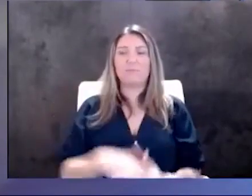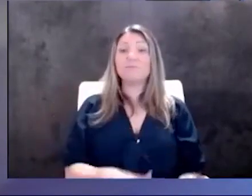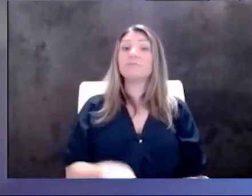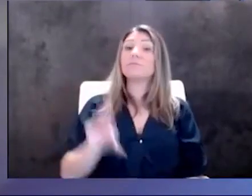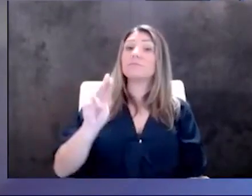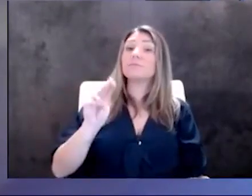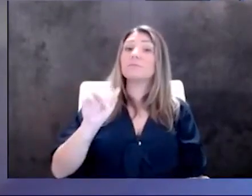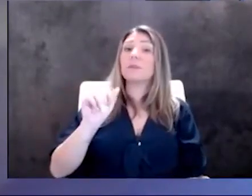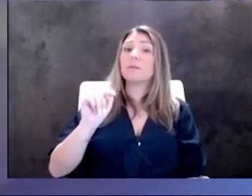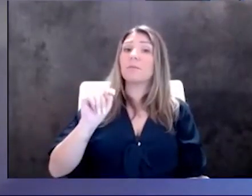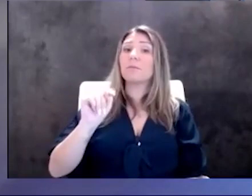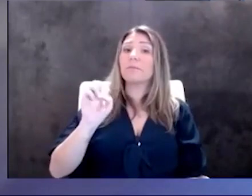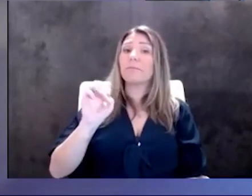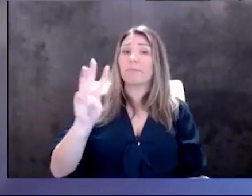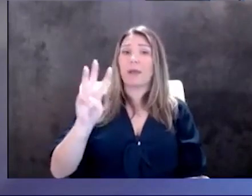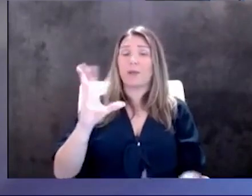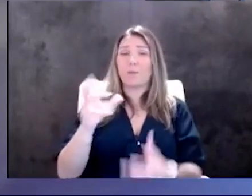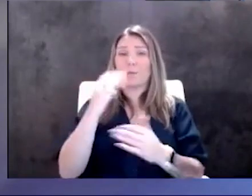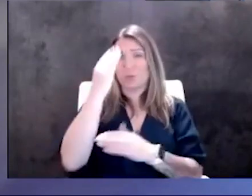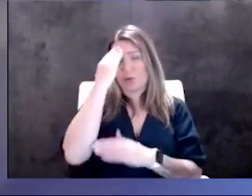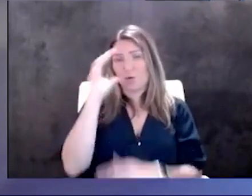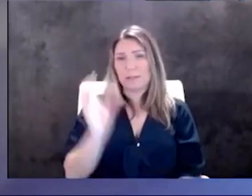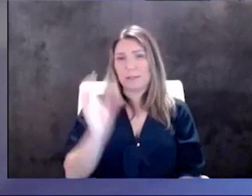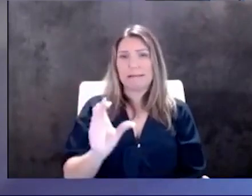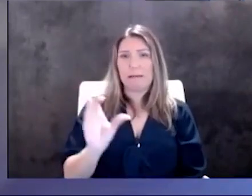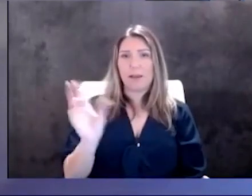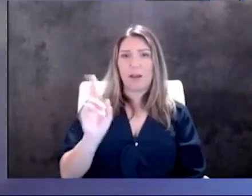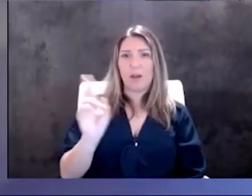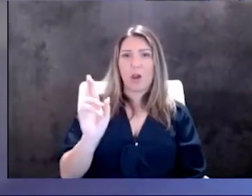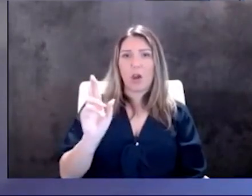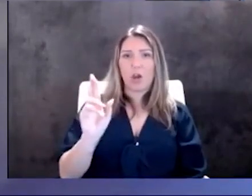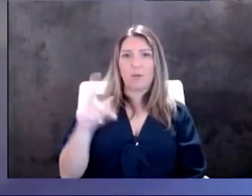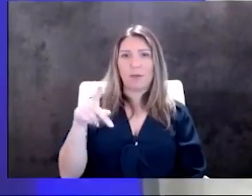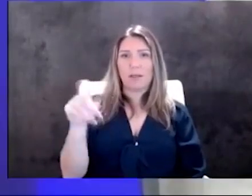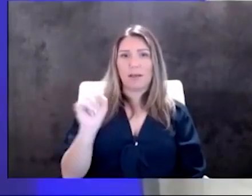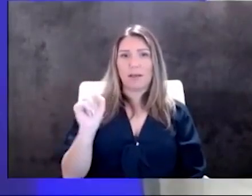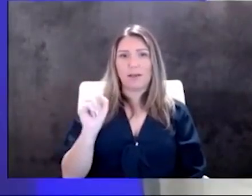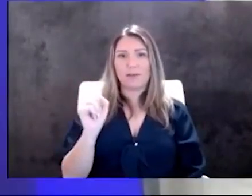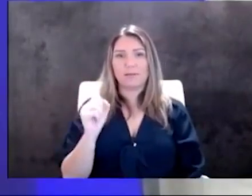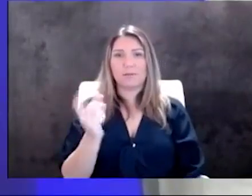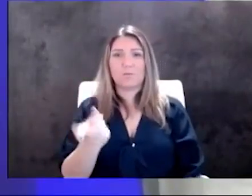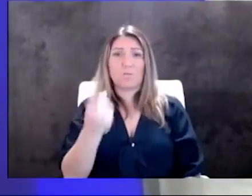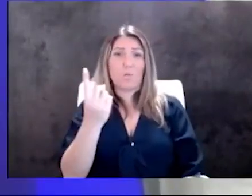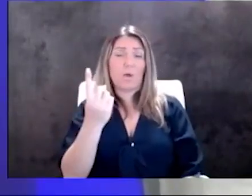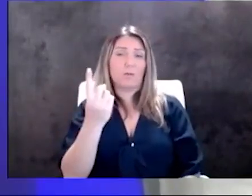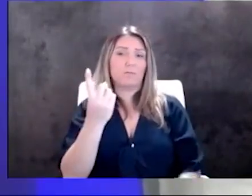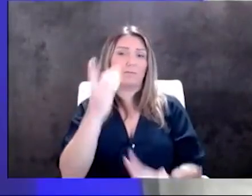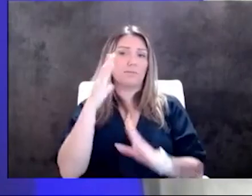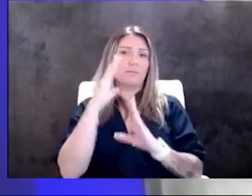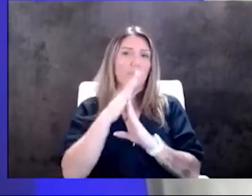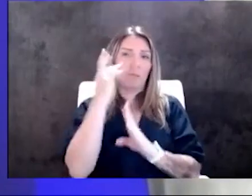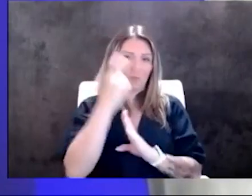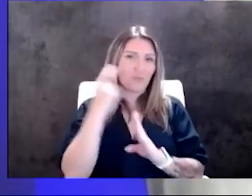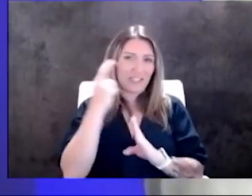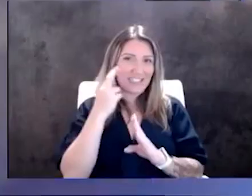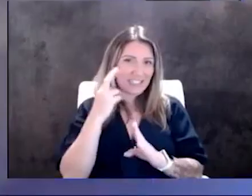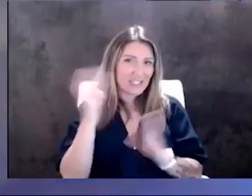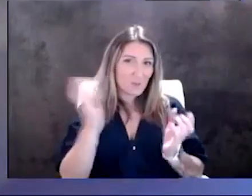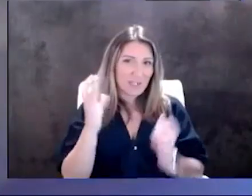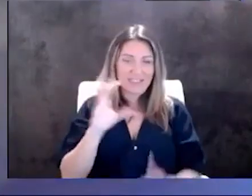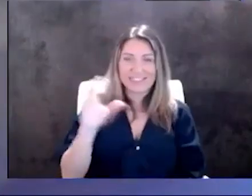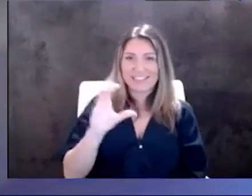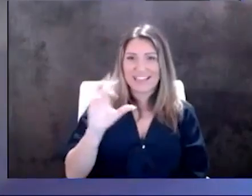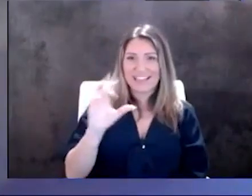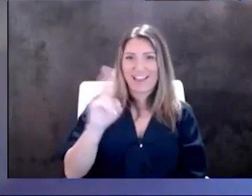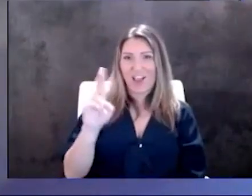help for CRPS? CRPS is one of the top indications for spinal cord stimulation. So that's What is that? What that is. So, yeah, sorry,